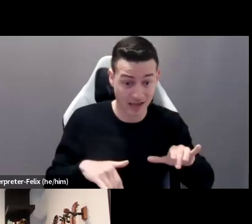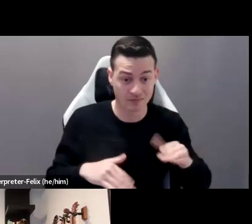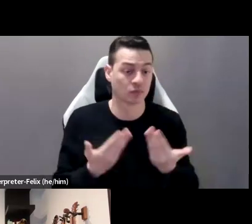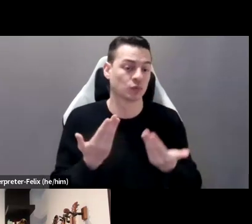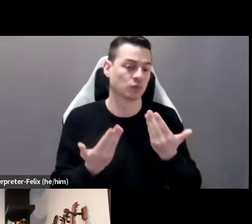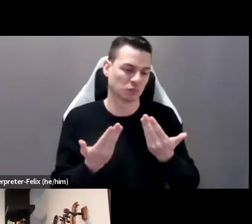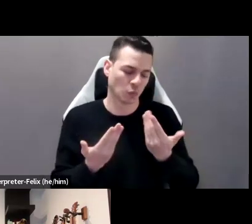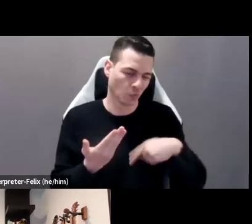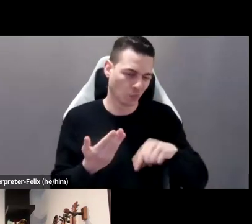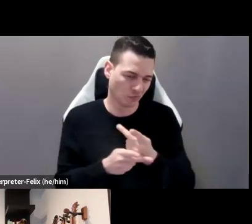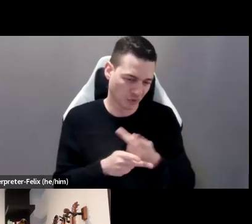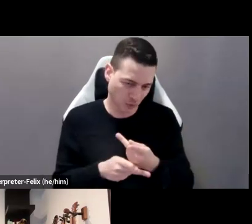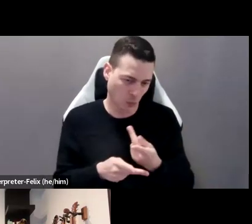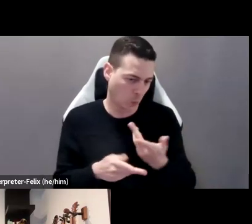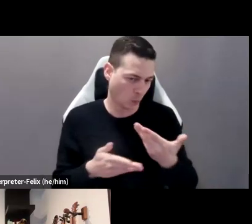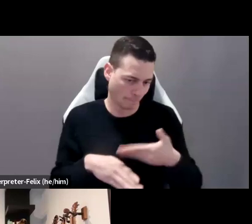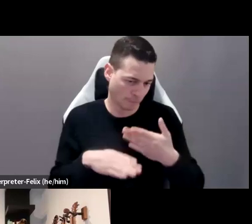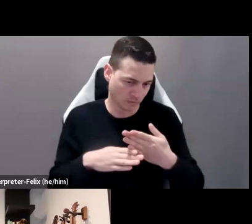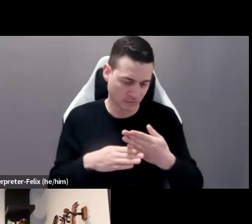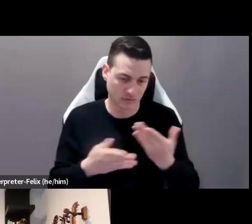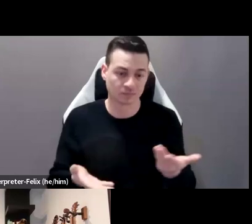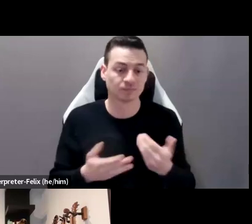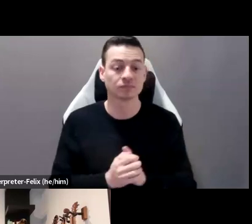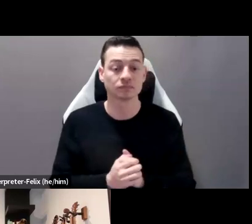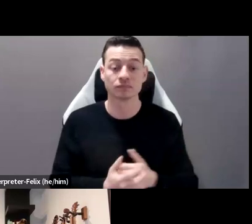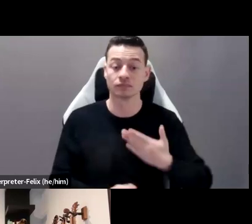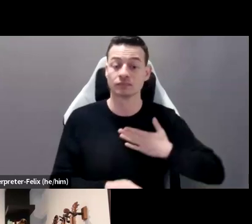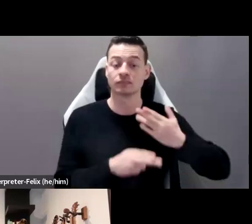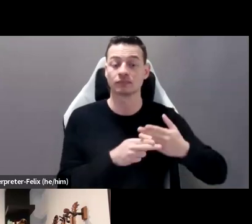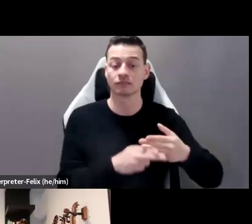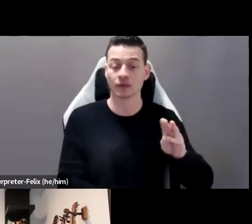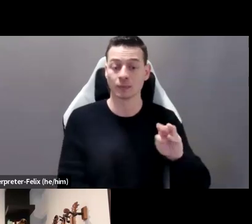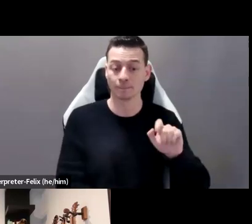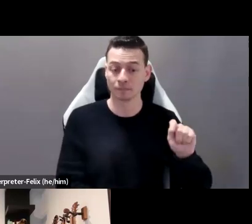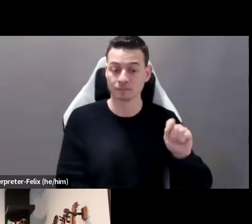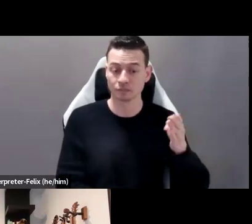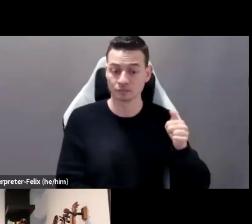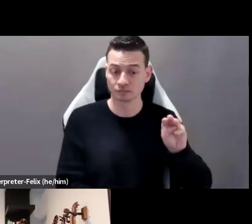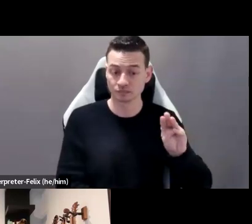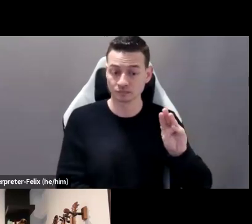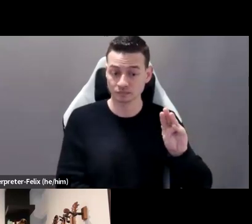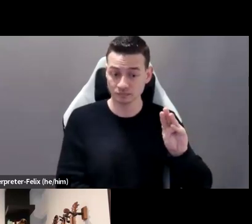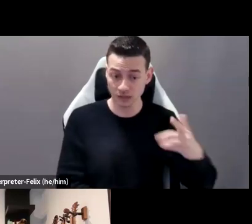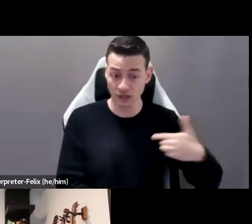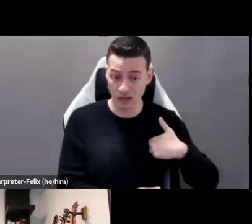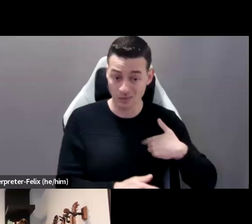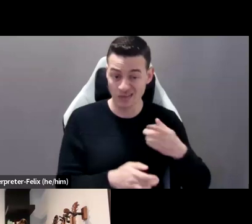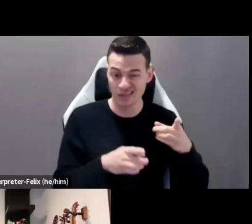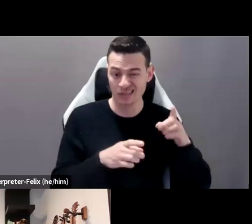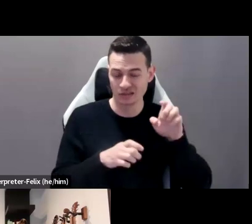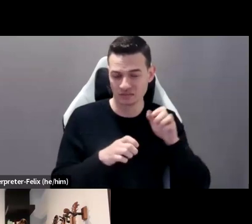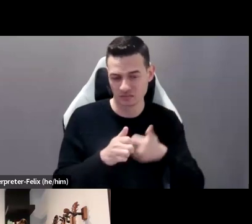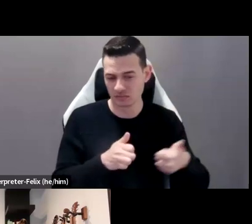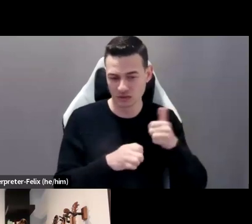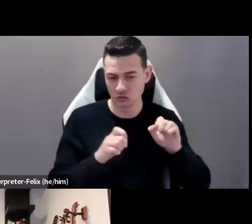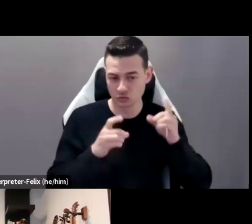Brim, and I am the Executive Director of CLAGS, the Center for LGBTQ Studies. And I just want to welcome everybody here in person in the Skylight Room